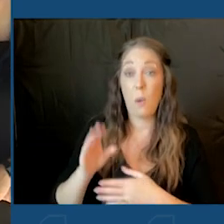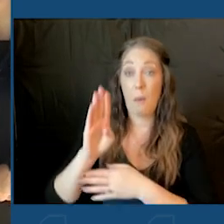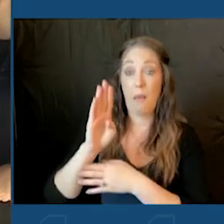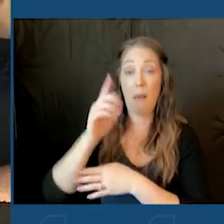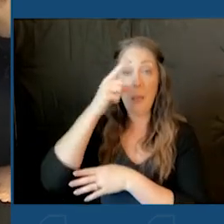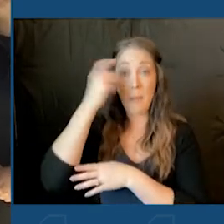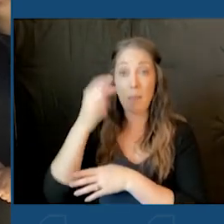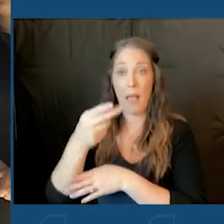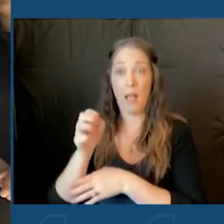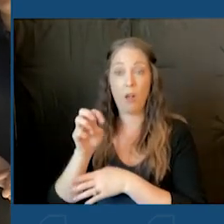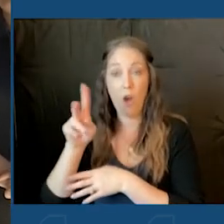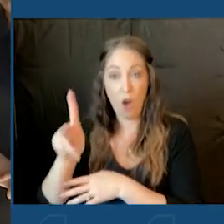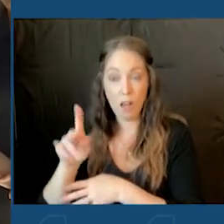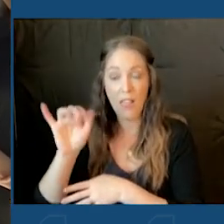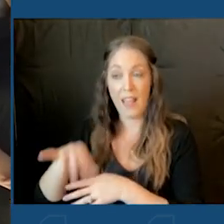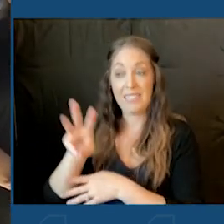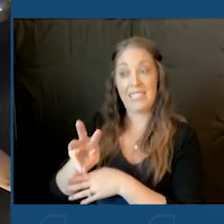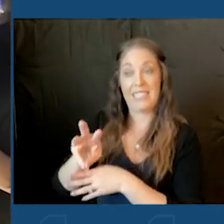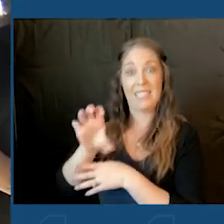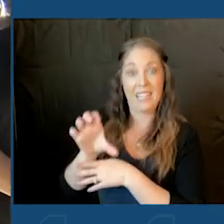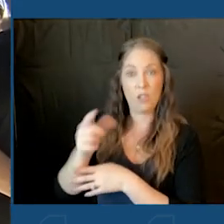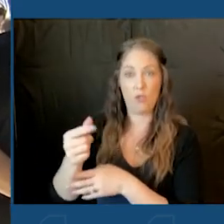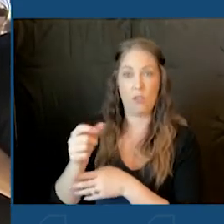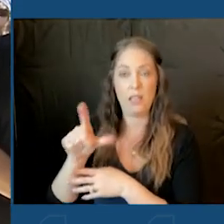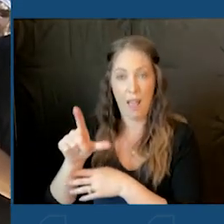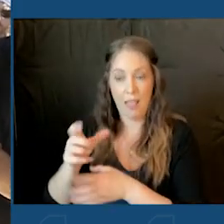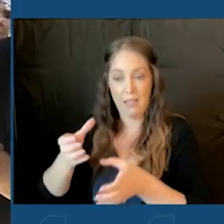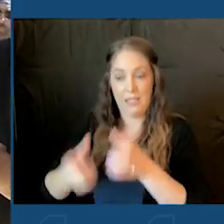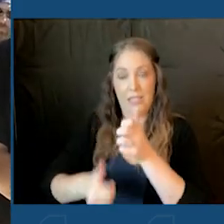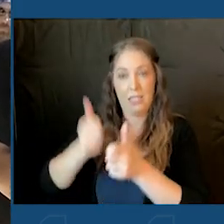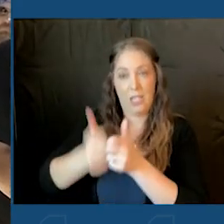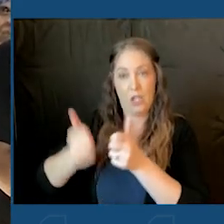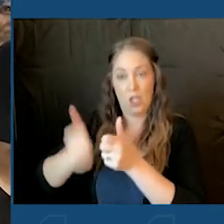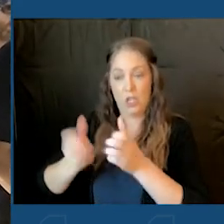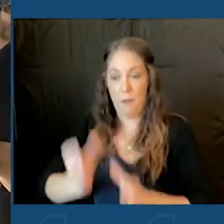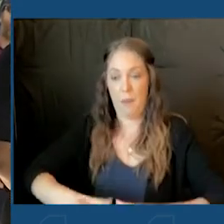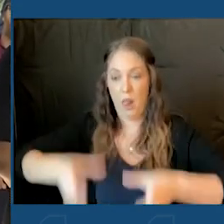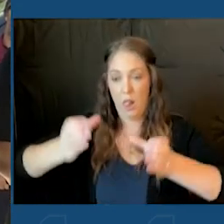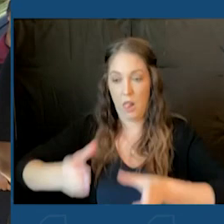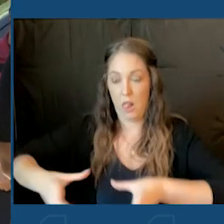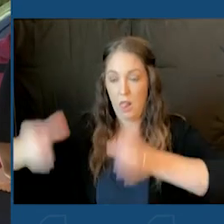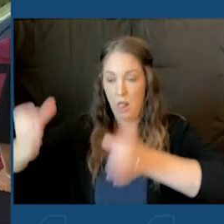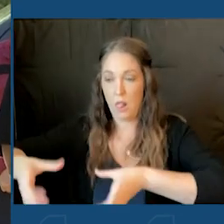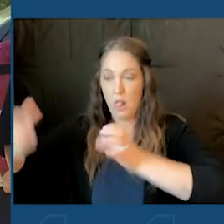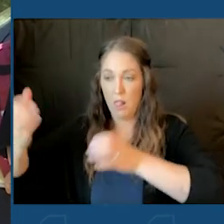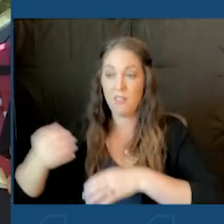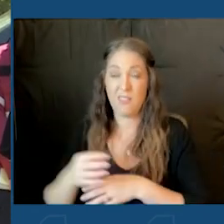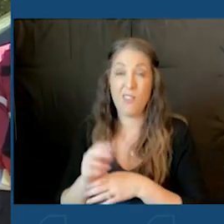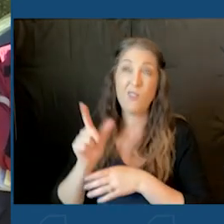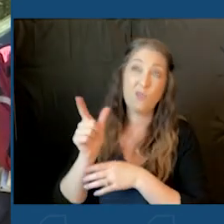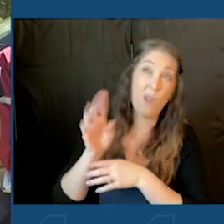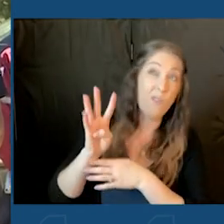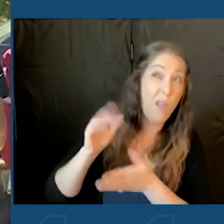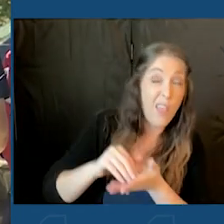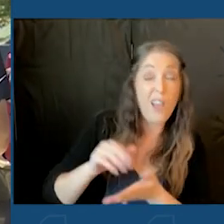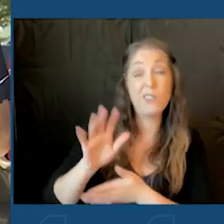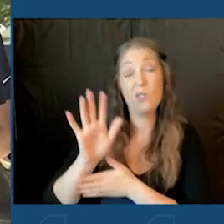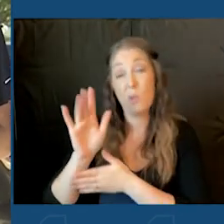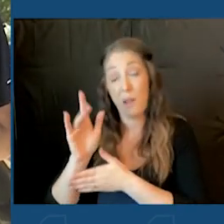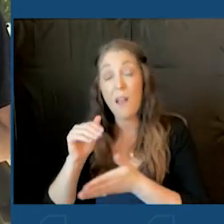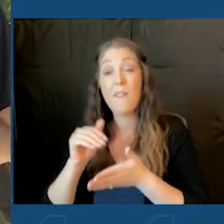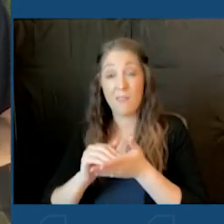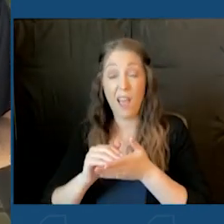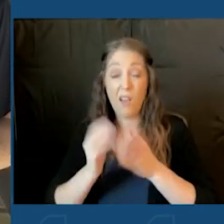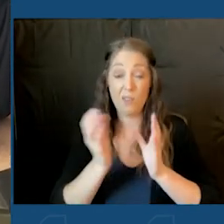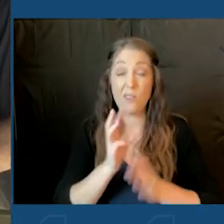you can see the scale of what we're talking about, over 24,000, nearly 25,000 buckets of water dropped so far. So I want to